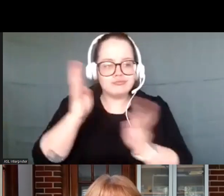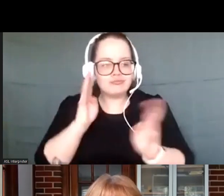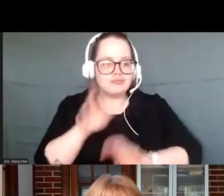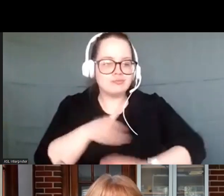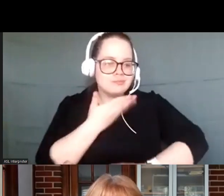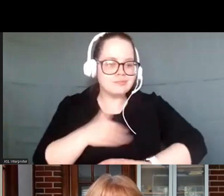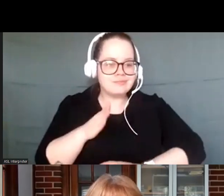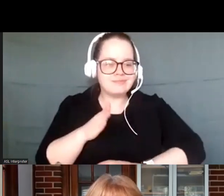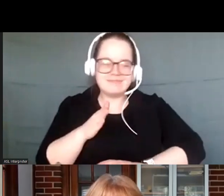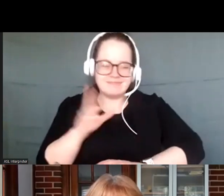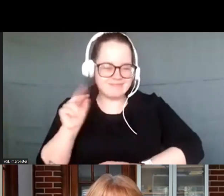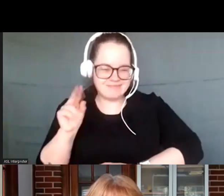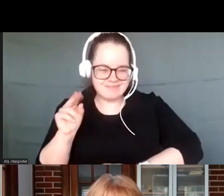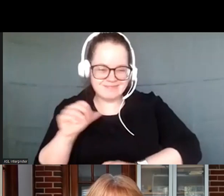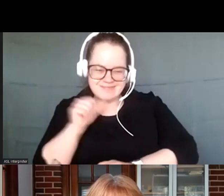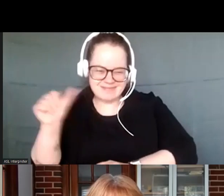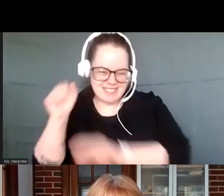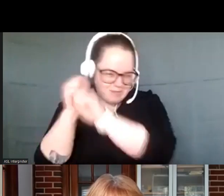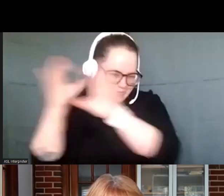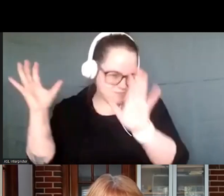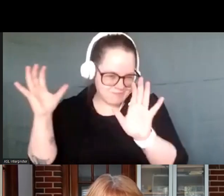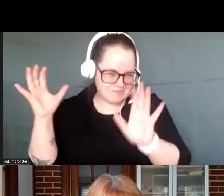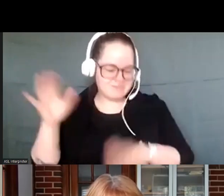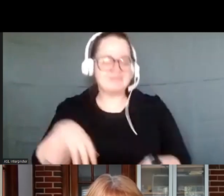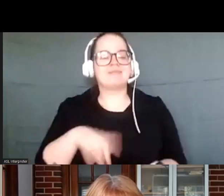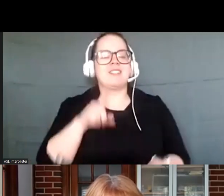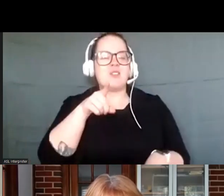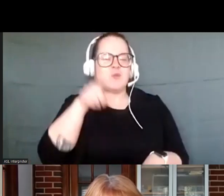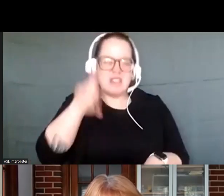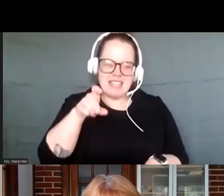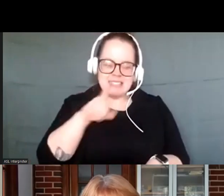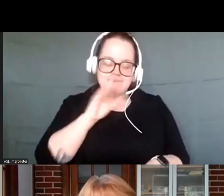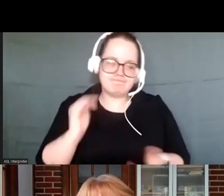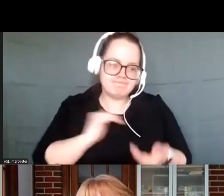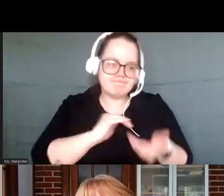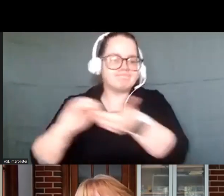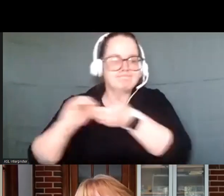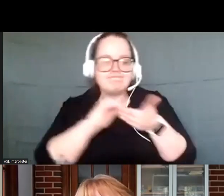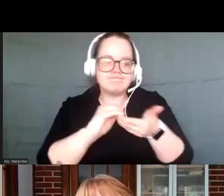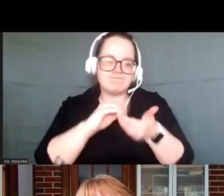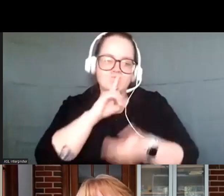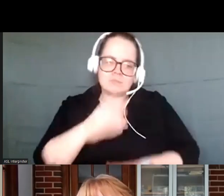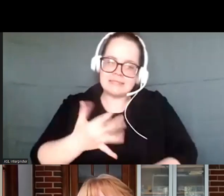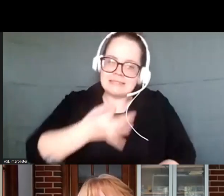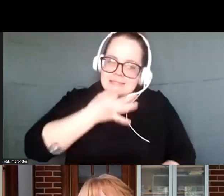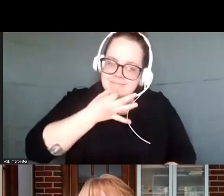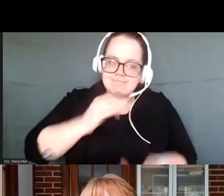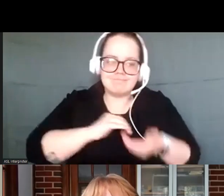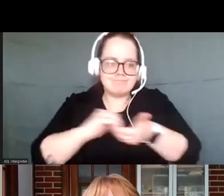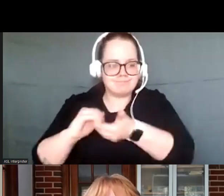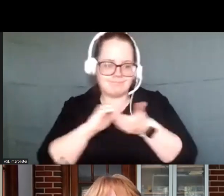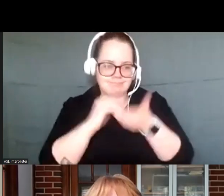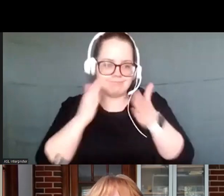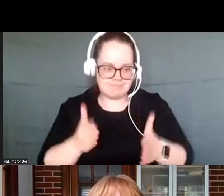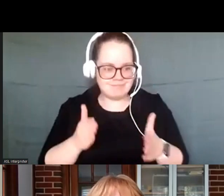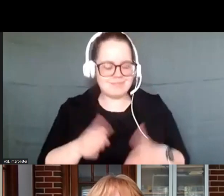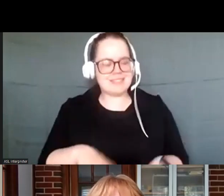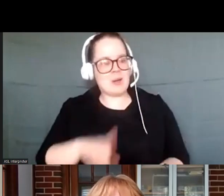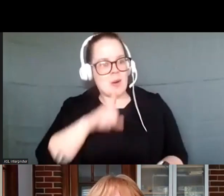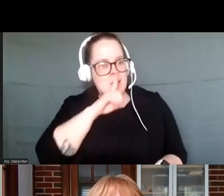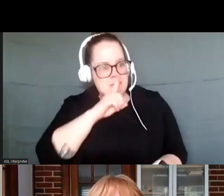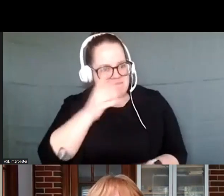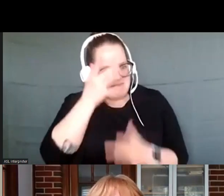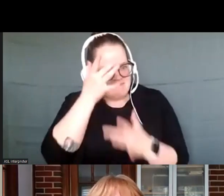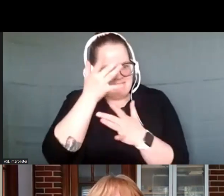have representation, you need to be a really good collaborator. And so this is going to be really fascinating to kind of hear what